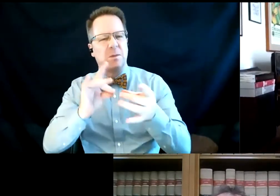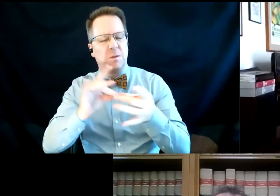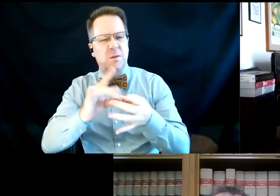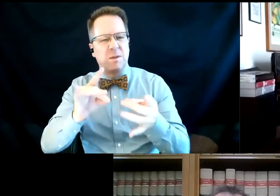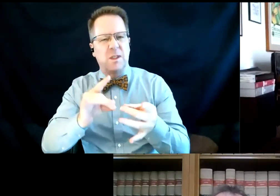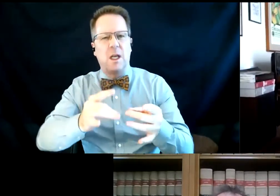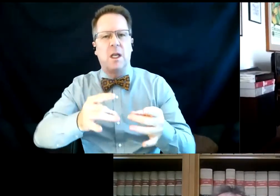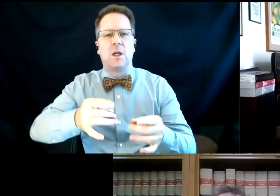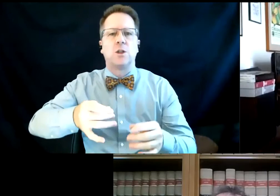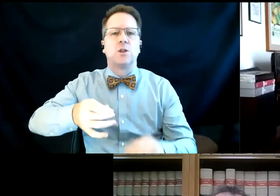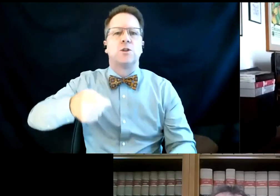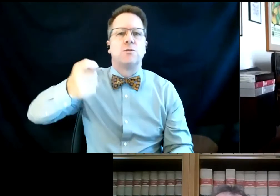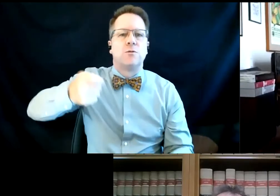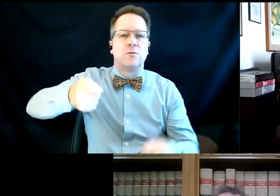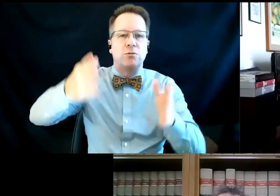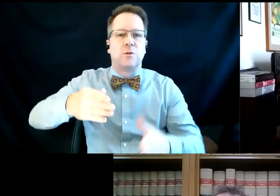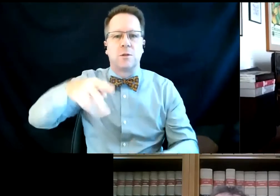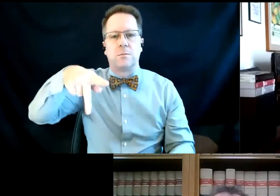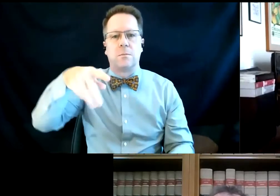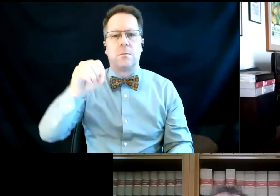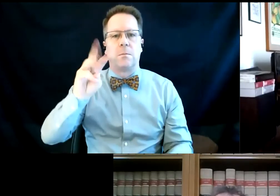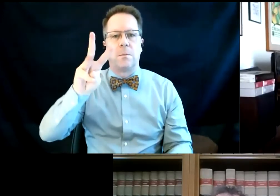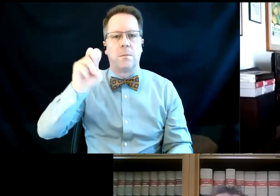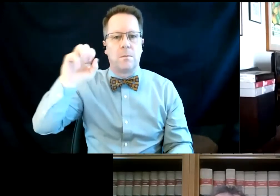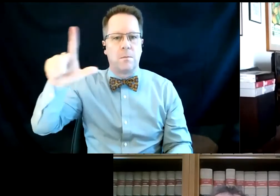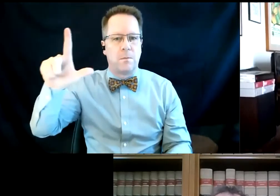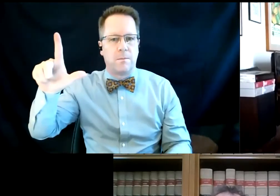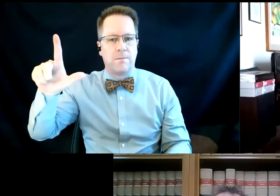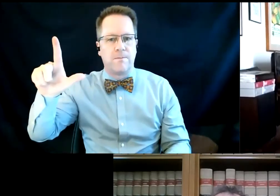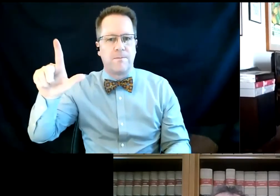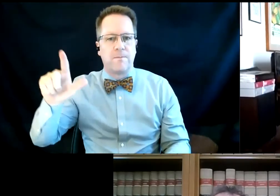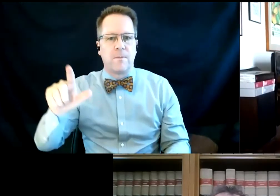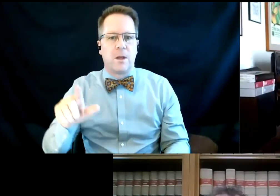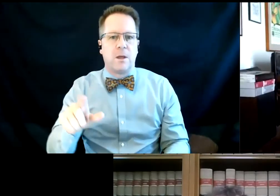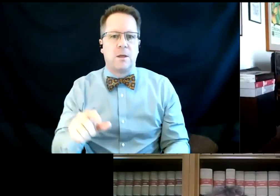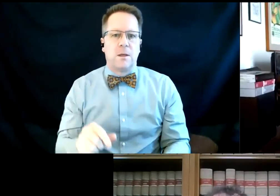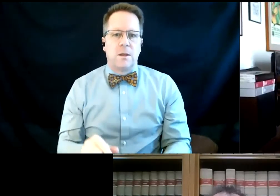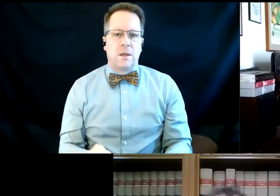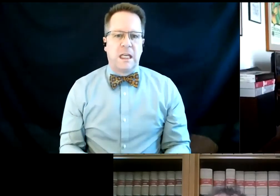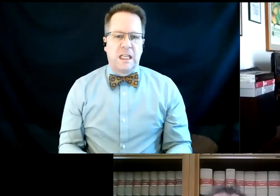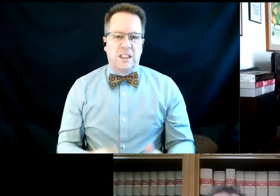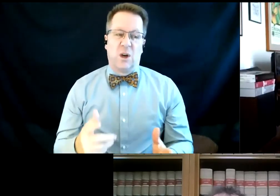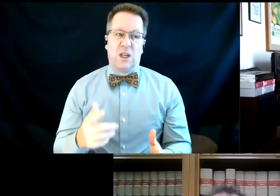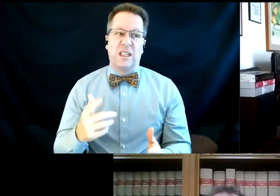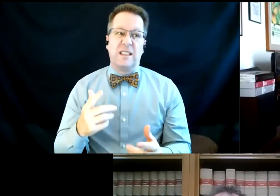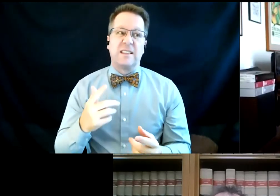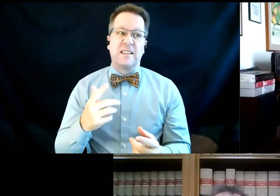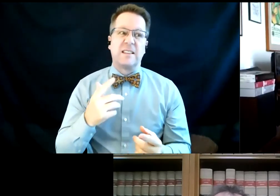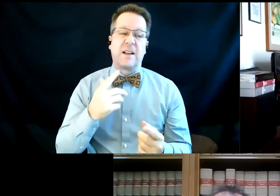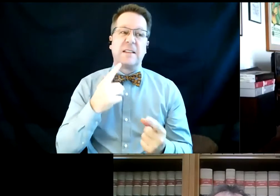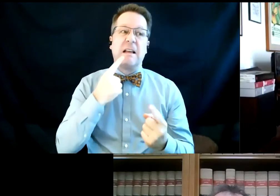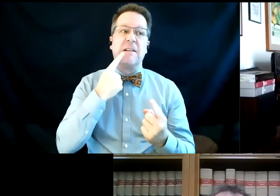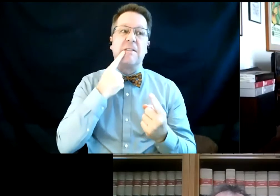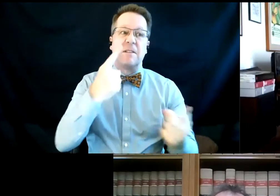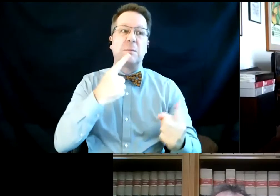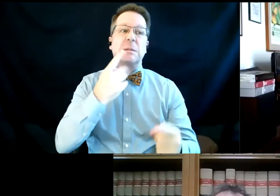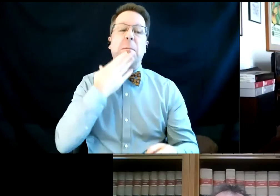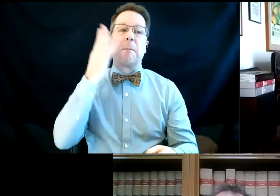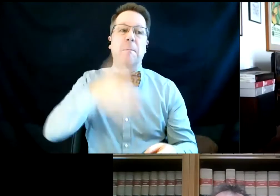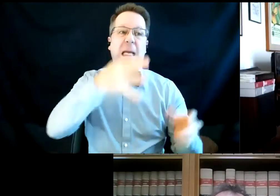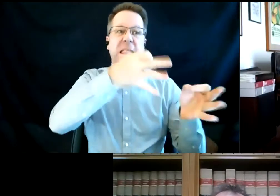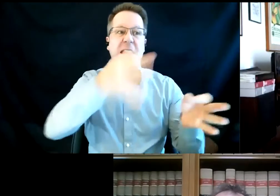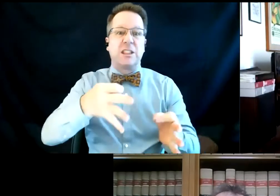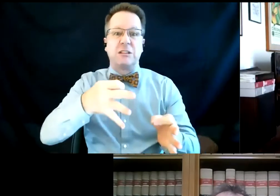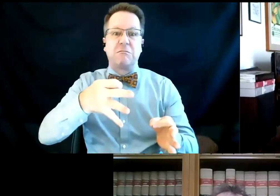brought to his attention, after the famously bad decision on anti-sodomy laws. He said he had